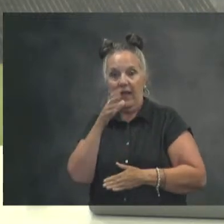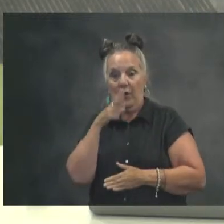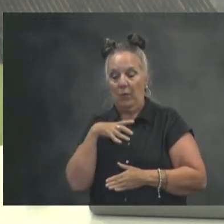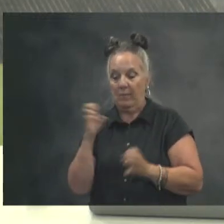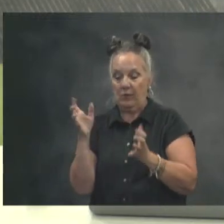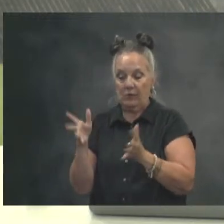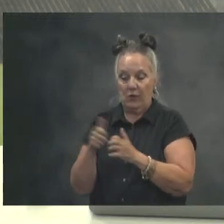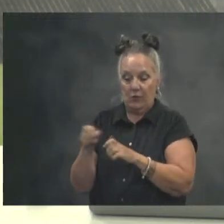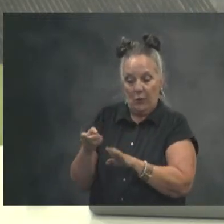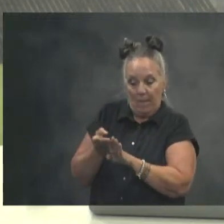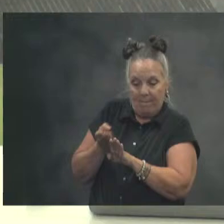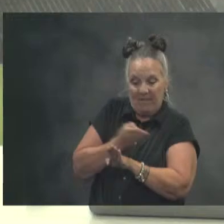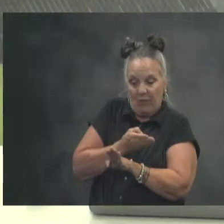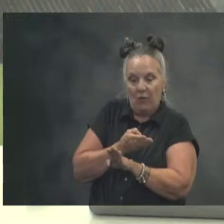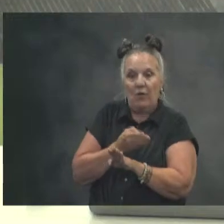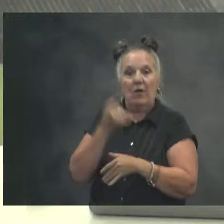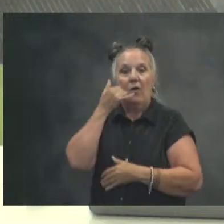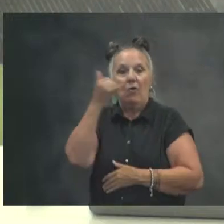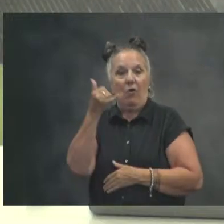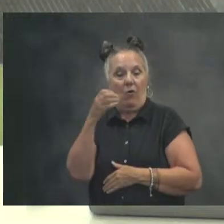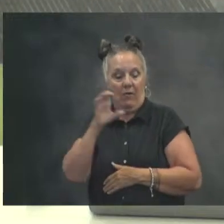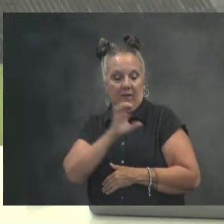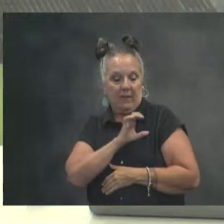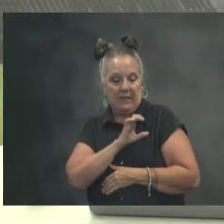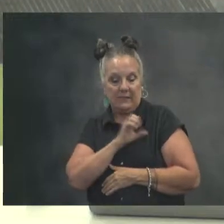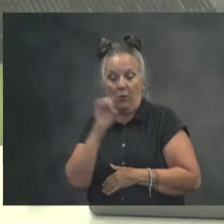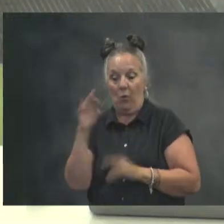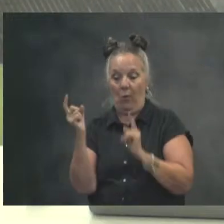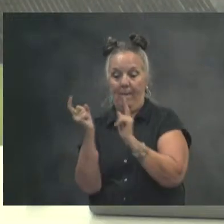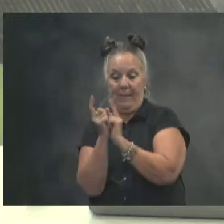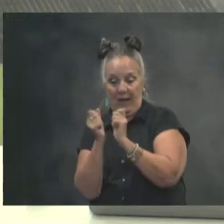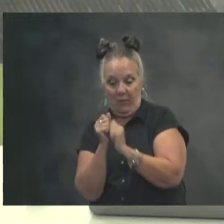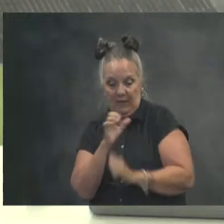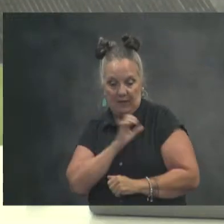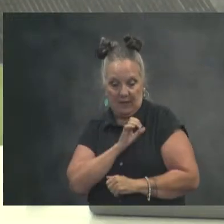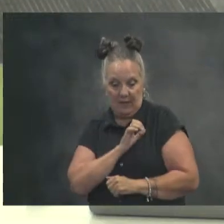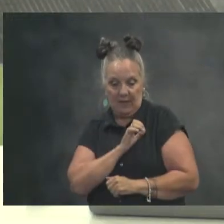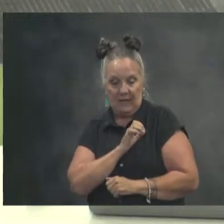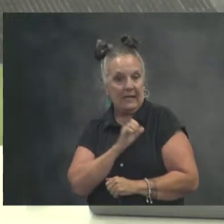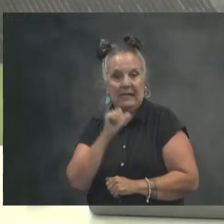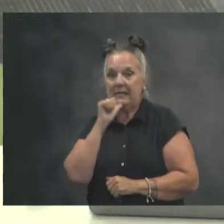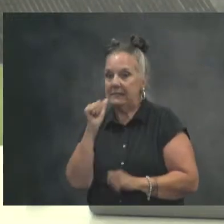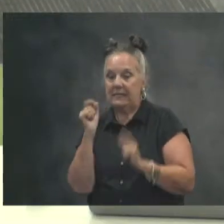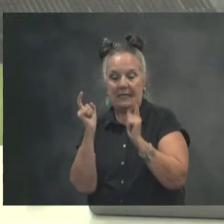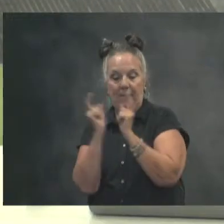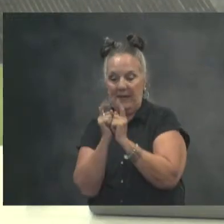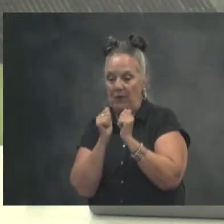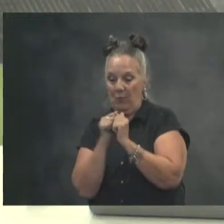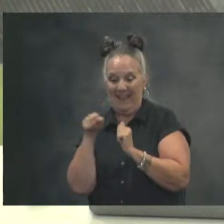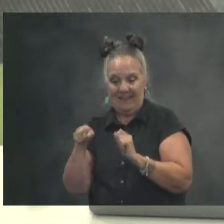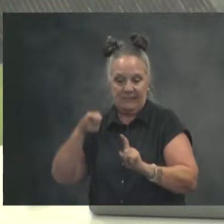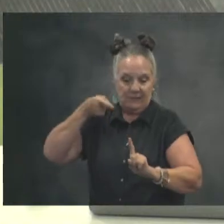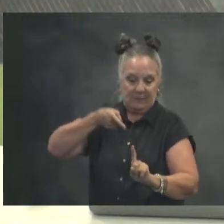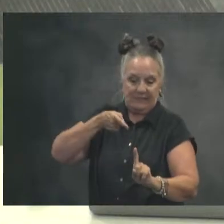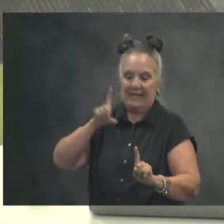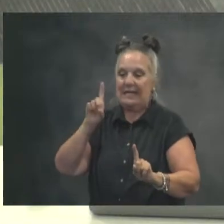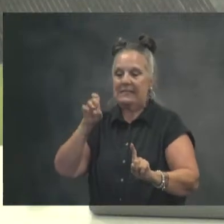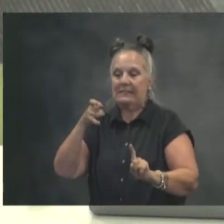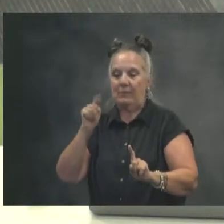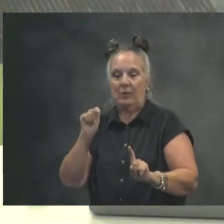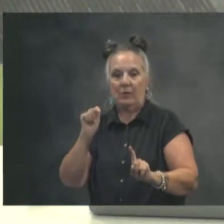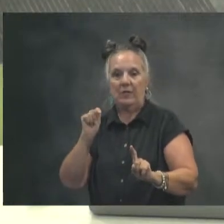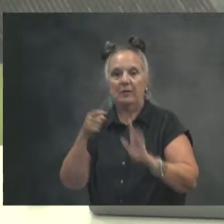to you prior called the cops or met with the cops, did meet with this particular deputy. Let me show you his